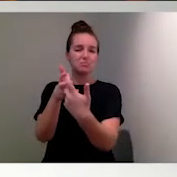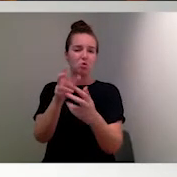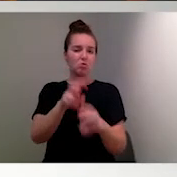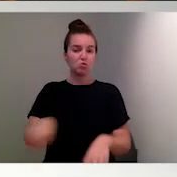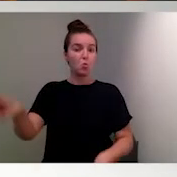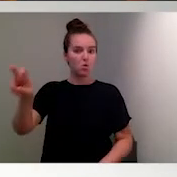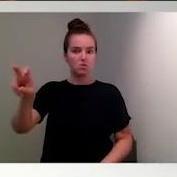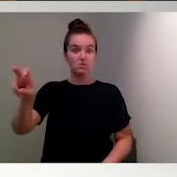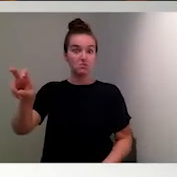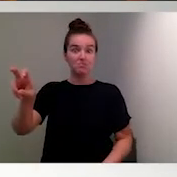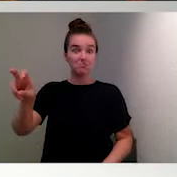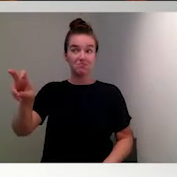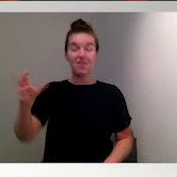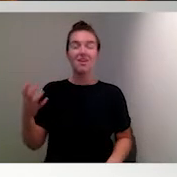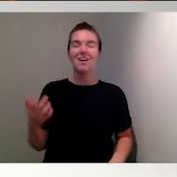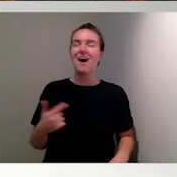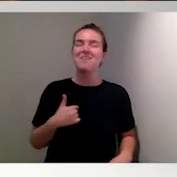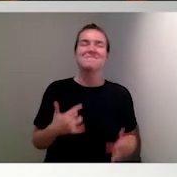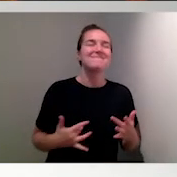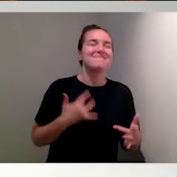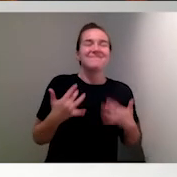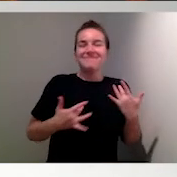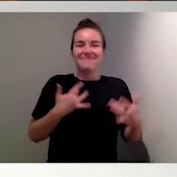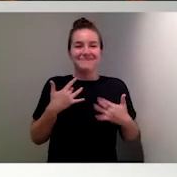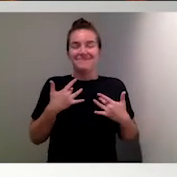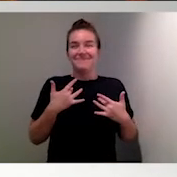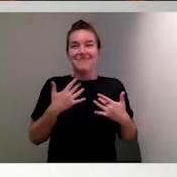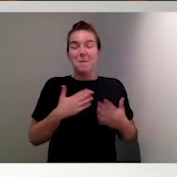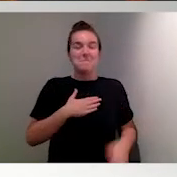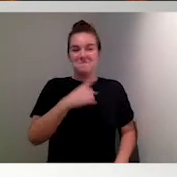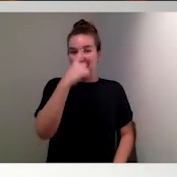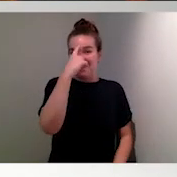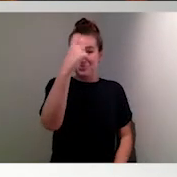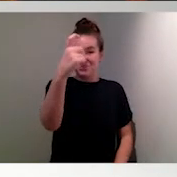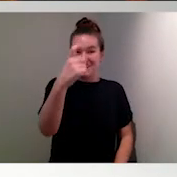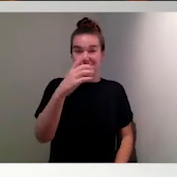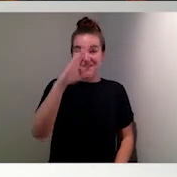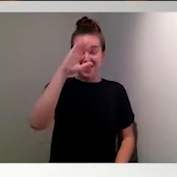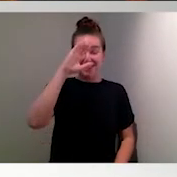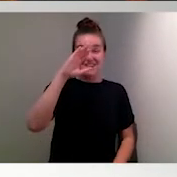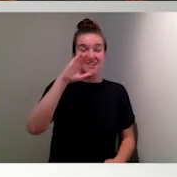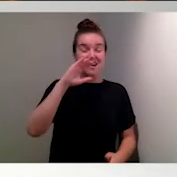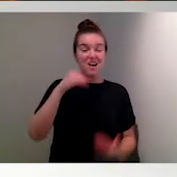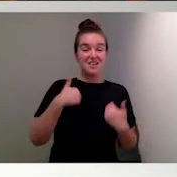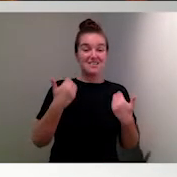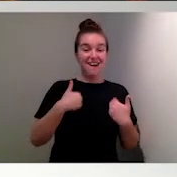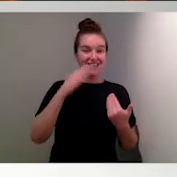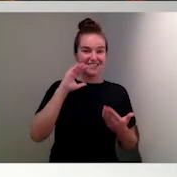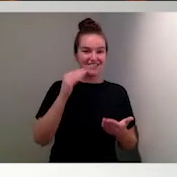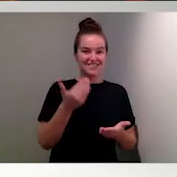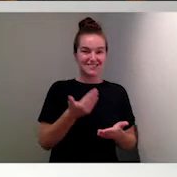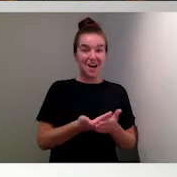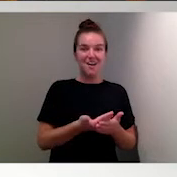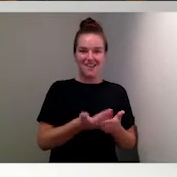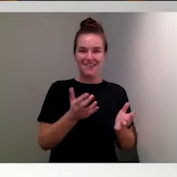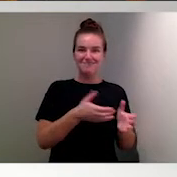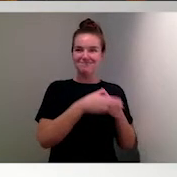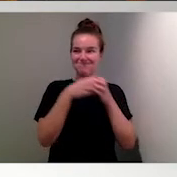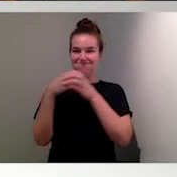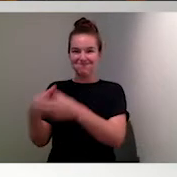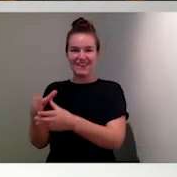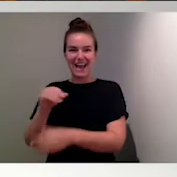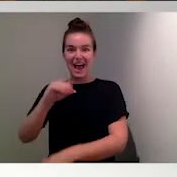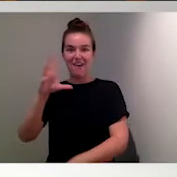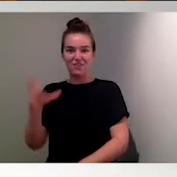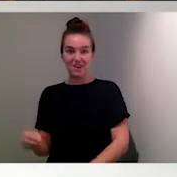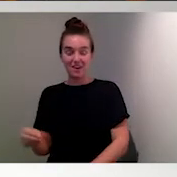there with his disabilities, but because it's small group travel, they can accommodate those disabilities there. And we